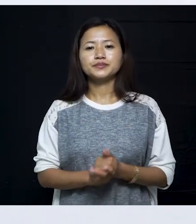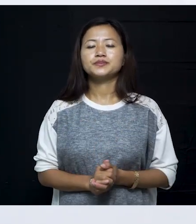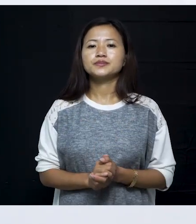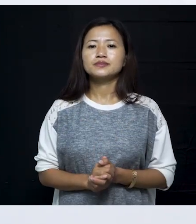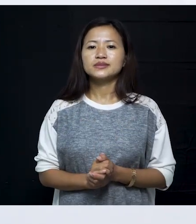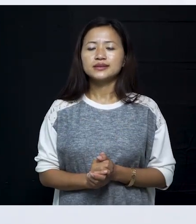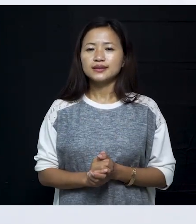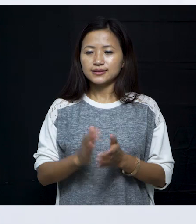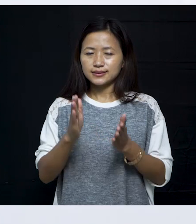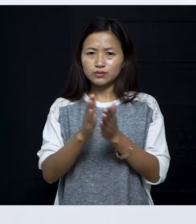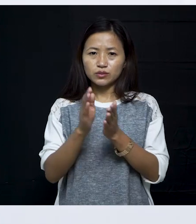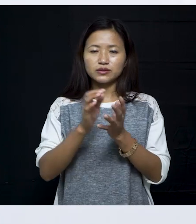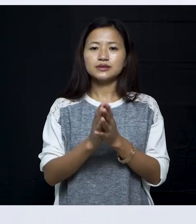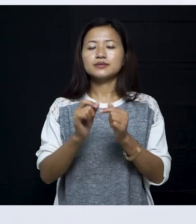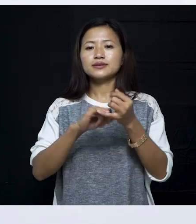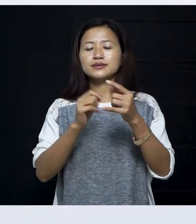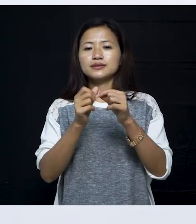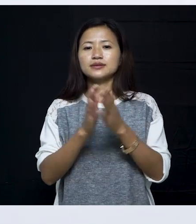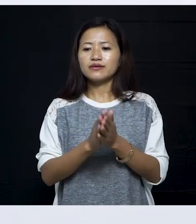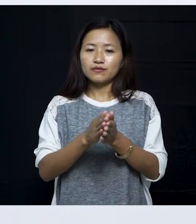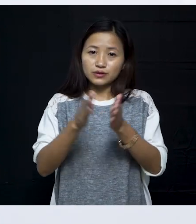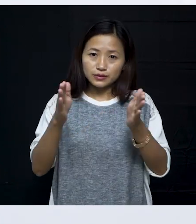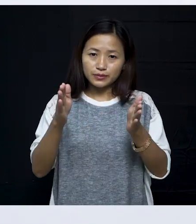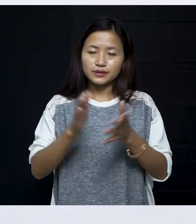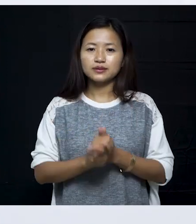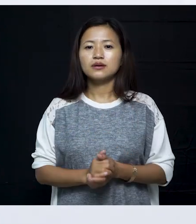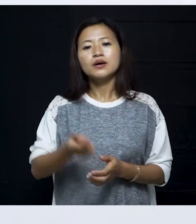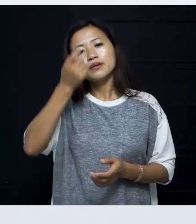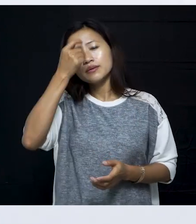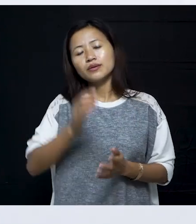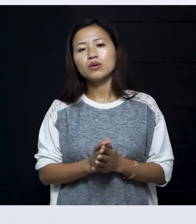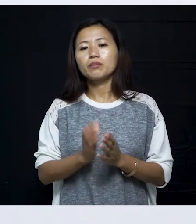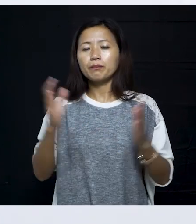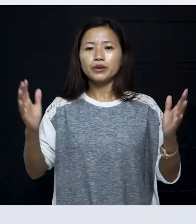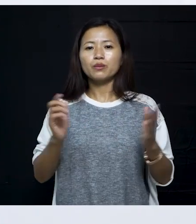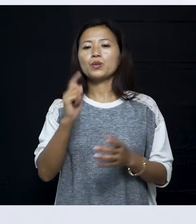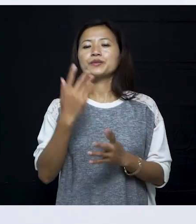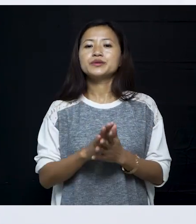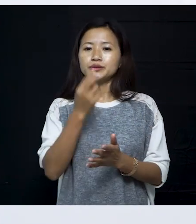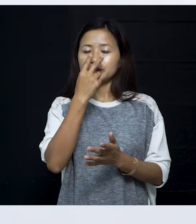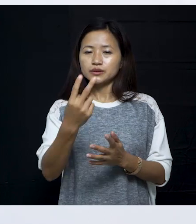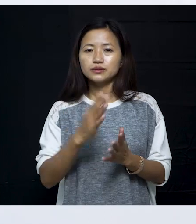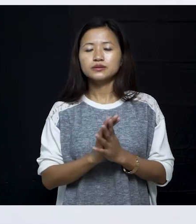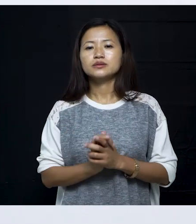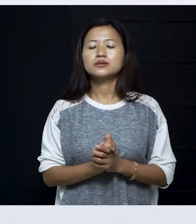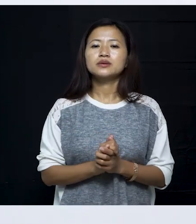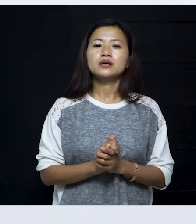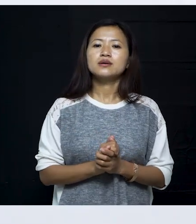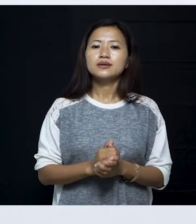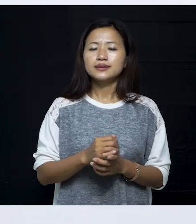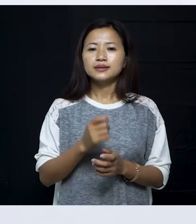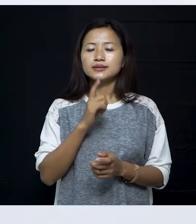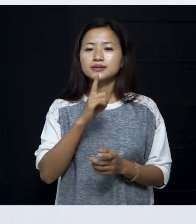is a small snippet that I have here for space problem. We do not have a bigger one, but if you take a look at this,